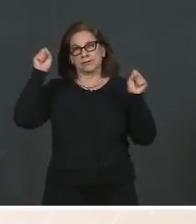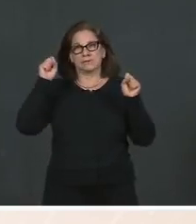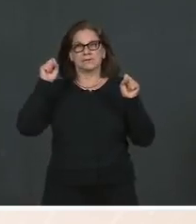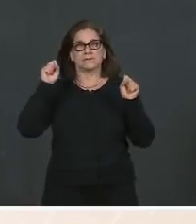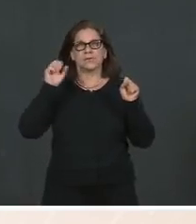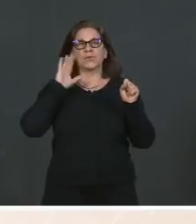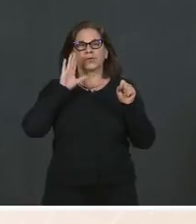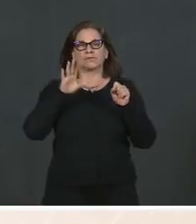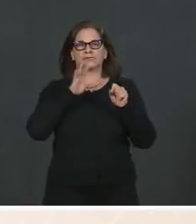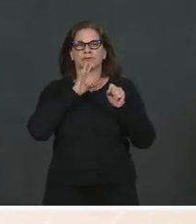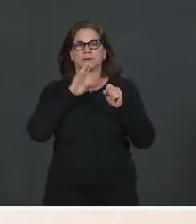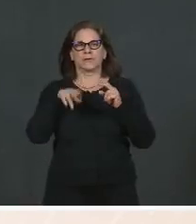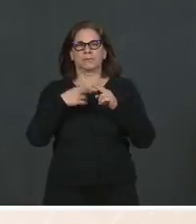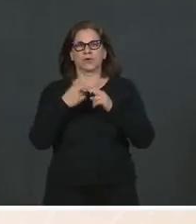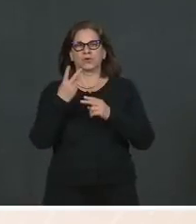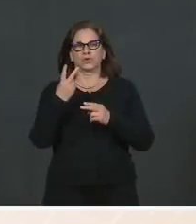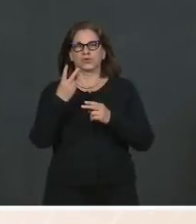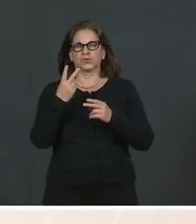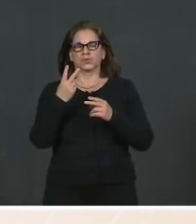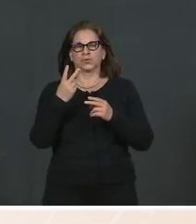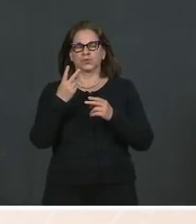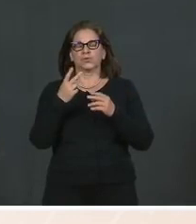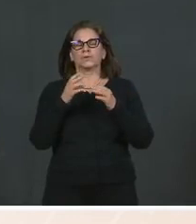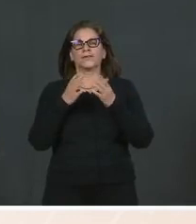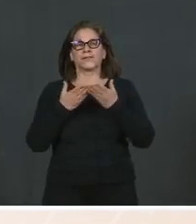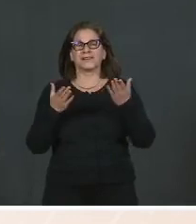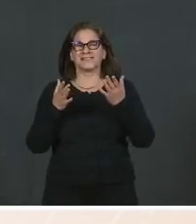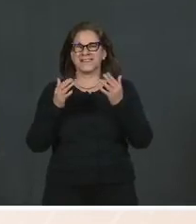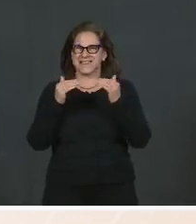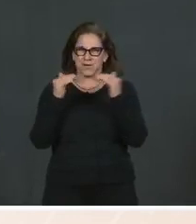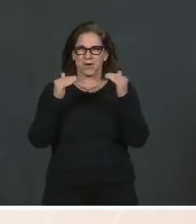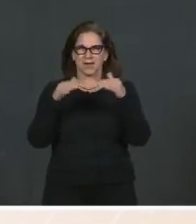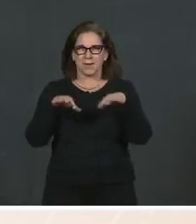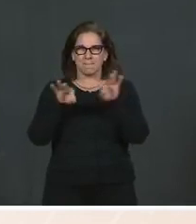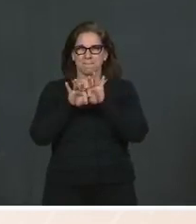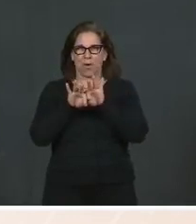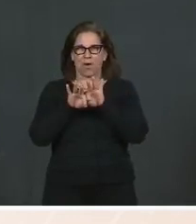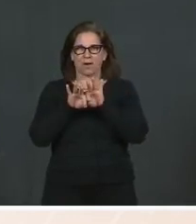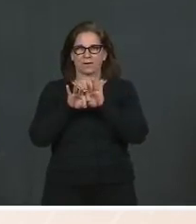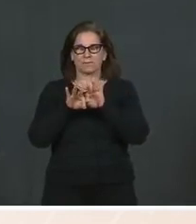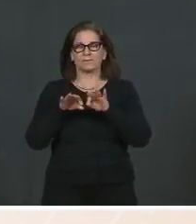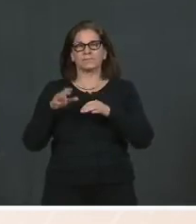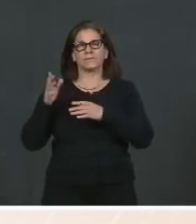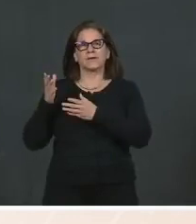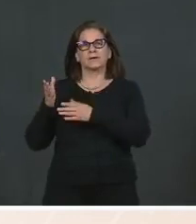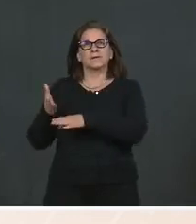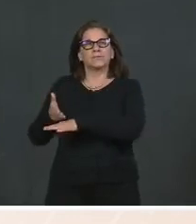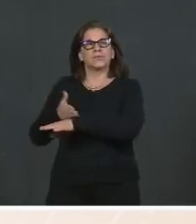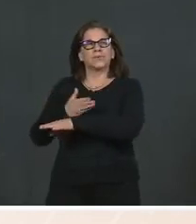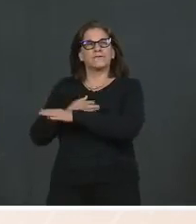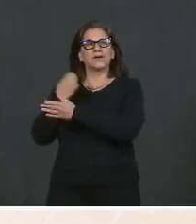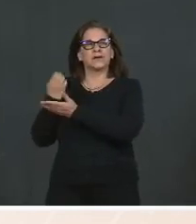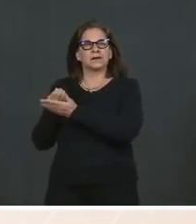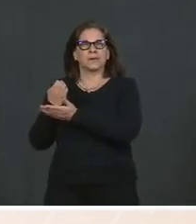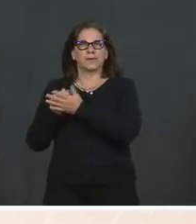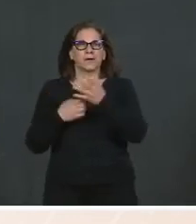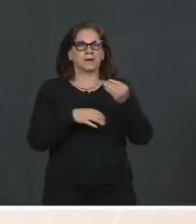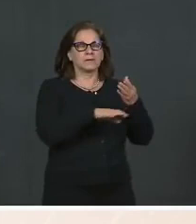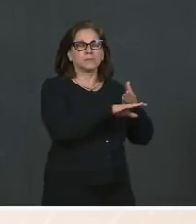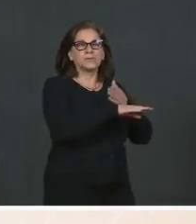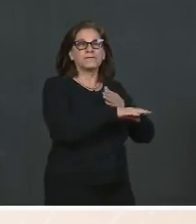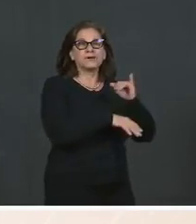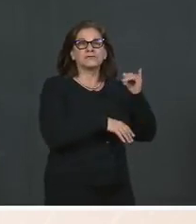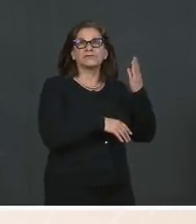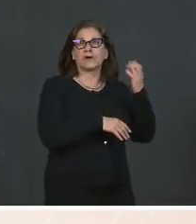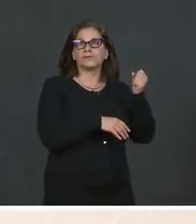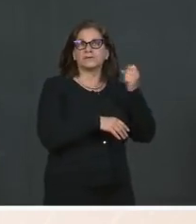critical packages to rebuild our economy and create better paying jobs for American workers. He'll talk this week about